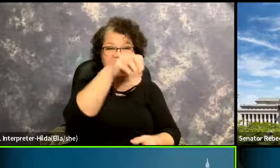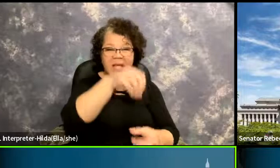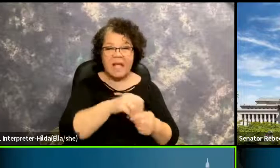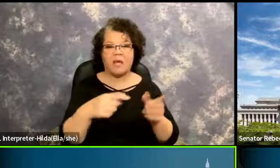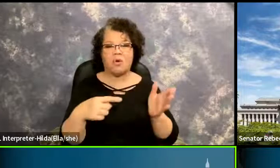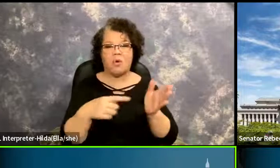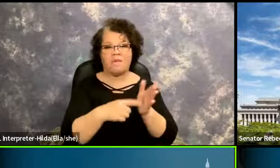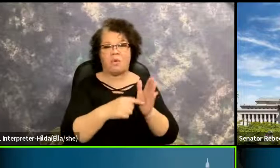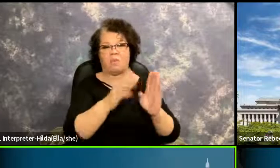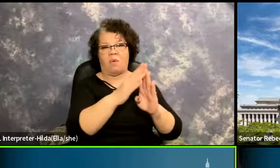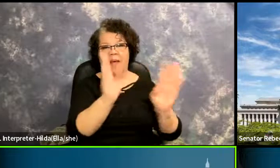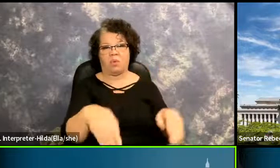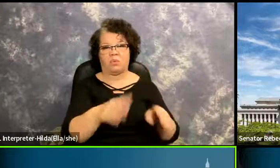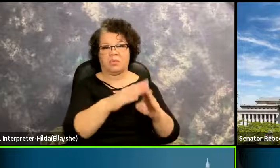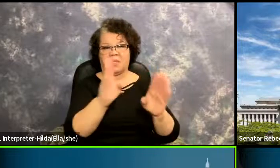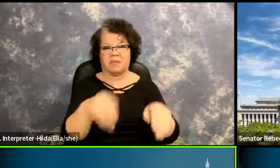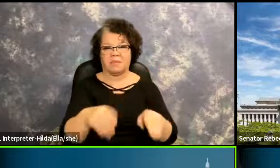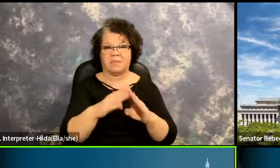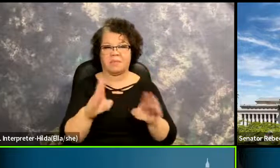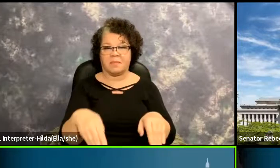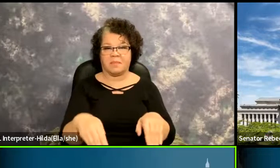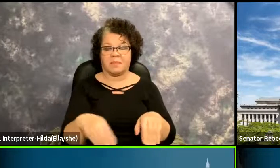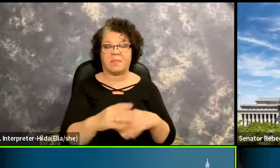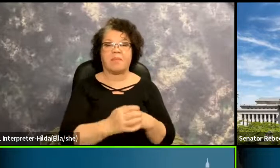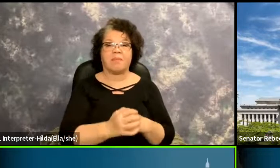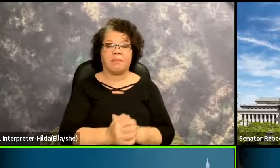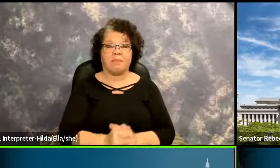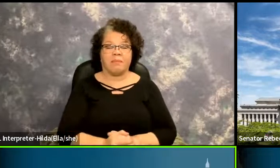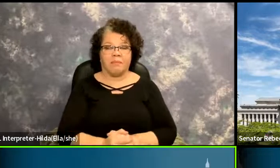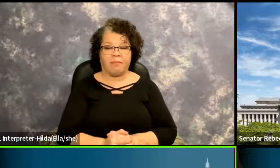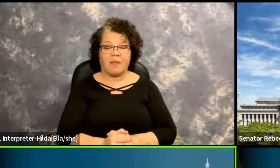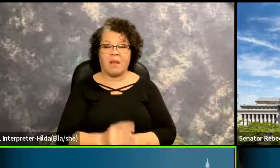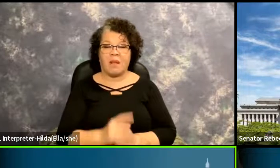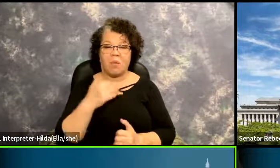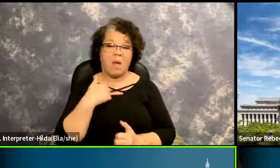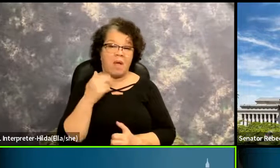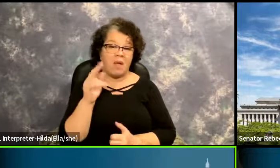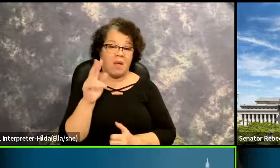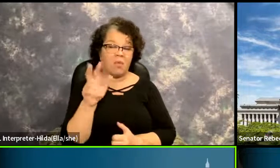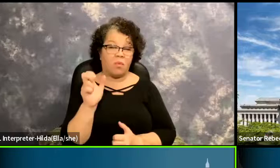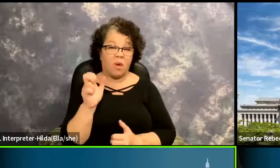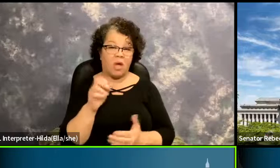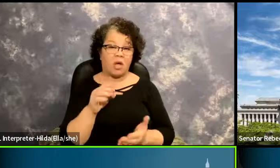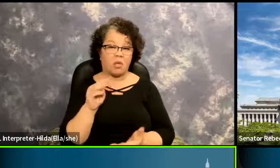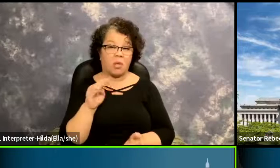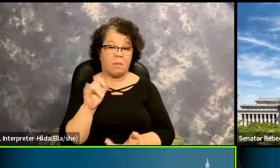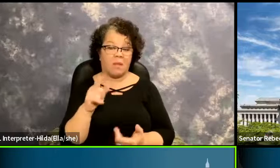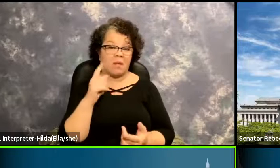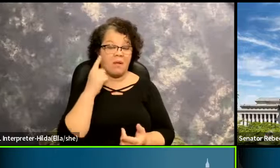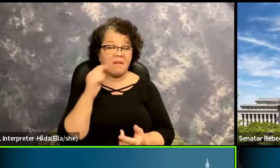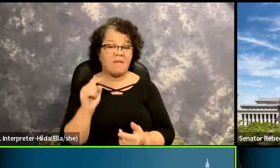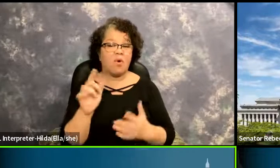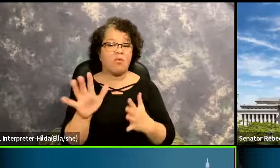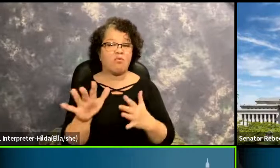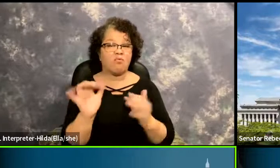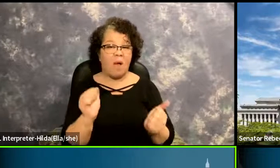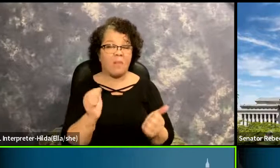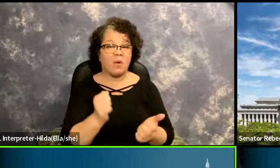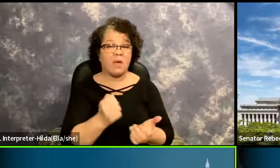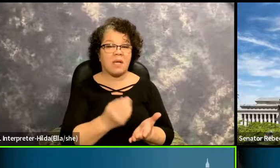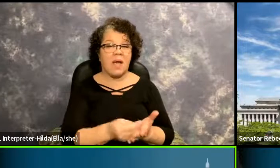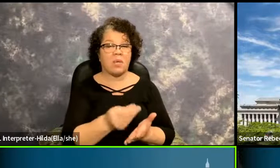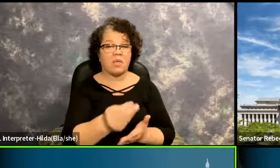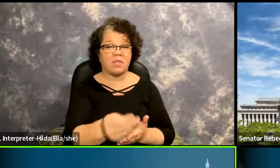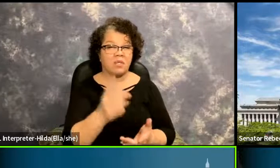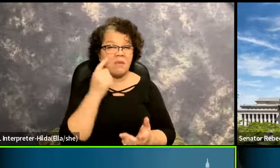housing. There was $300 million for rapid acquisition of housing and